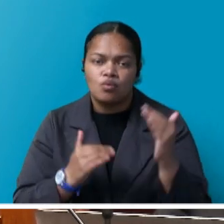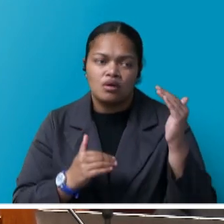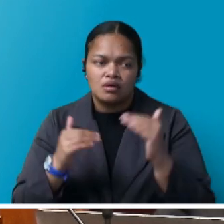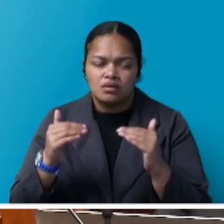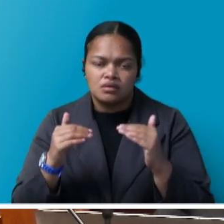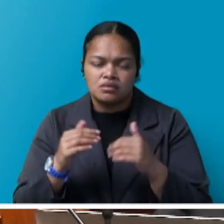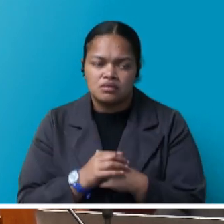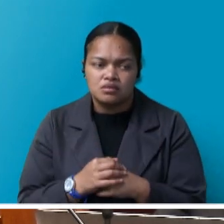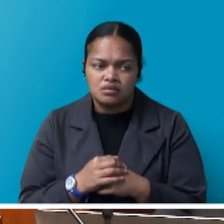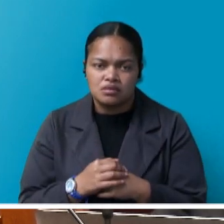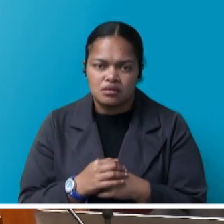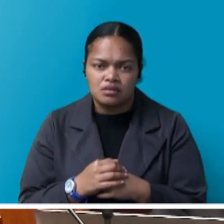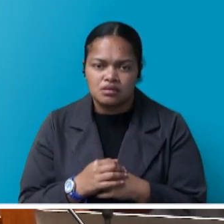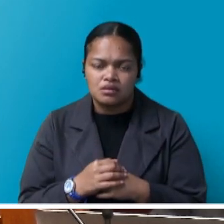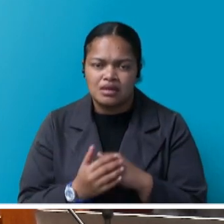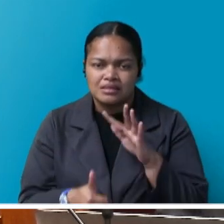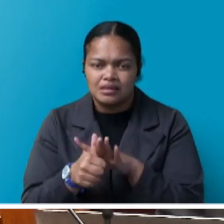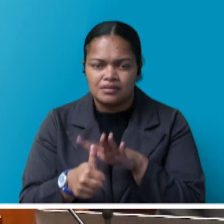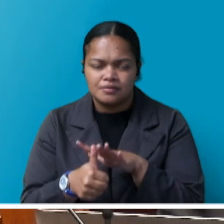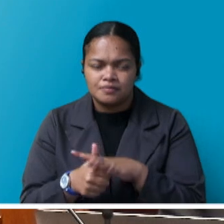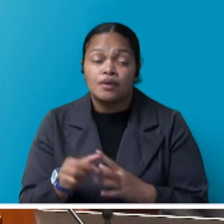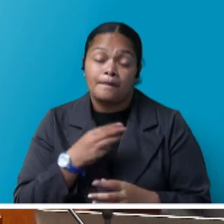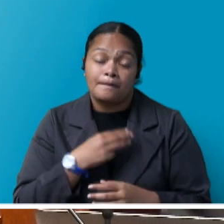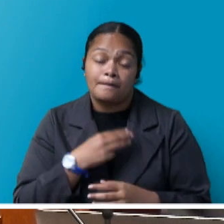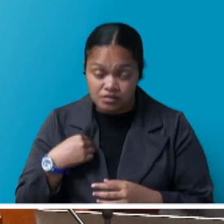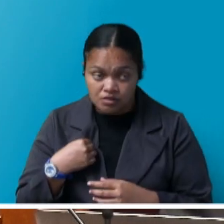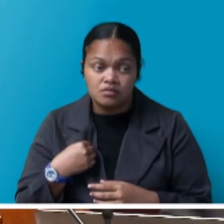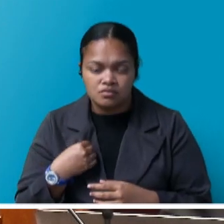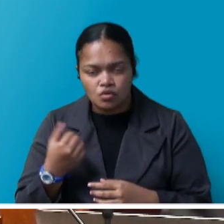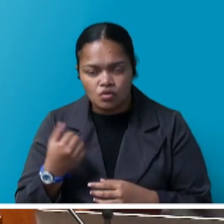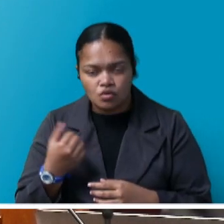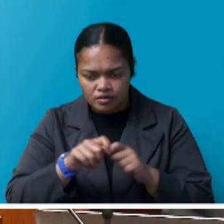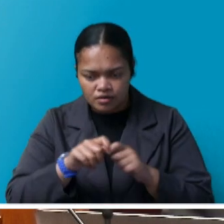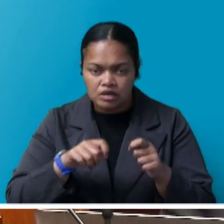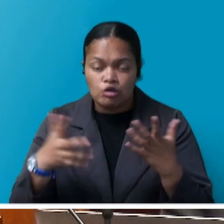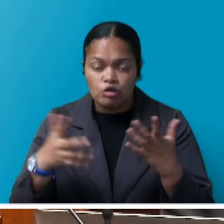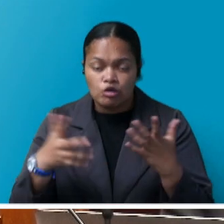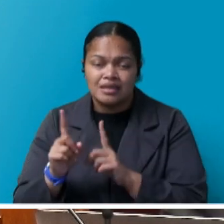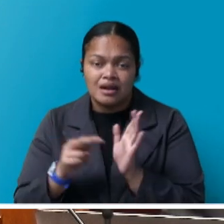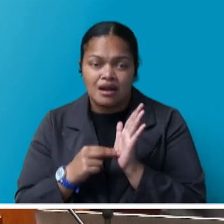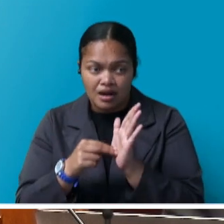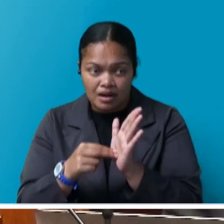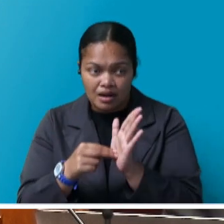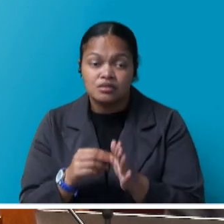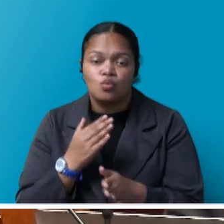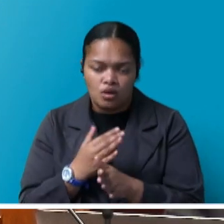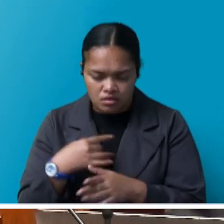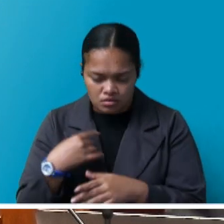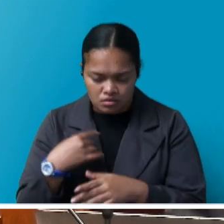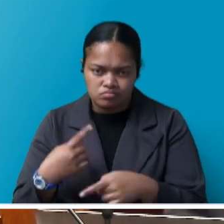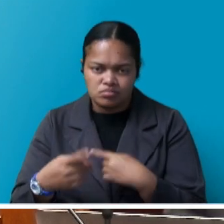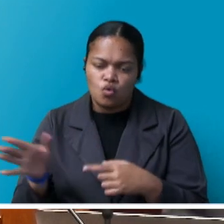standards. The Ministry has already retrofitted an EC in Yabusania 90, and work is ongoing across all